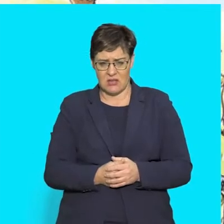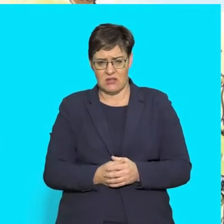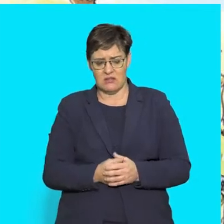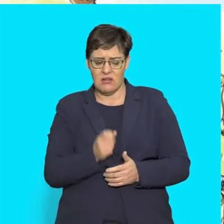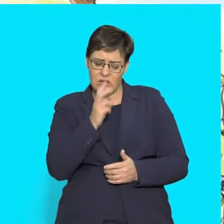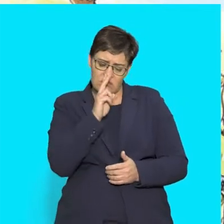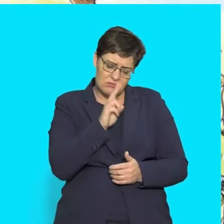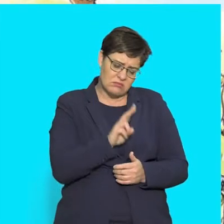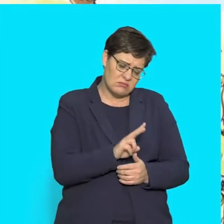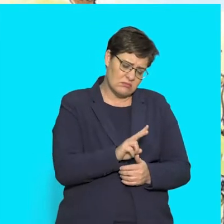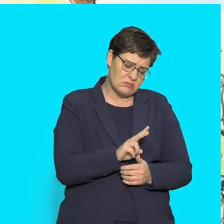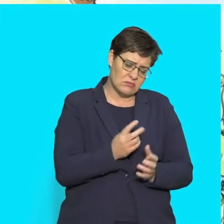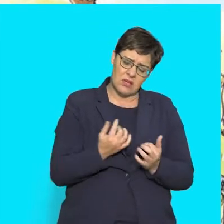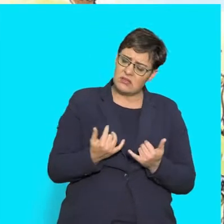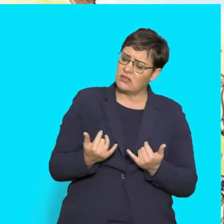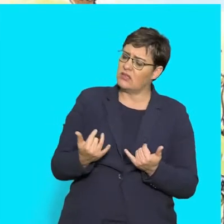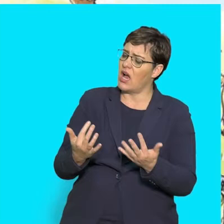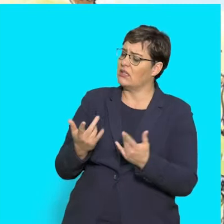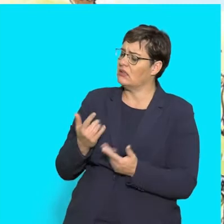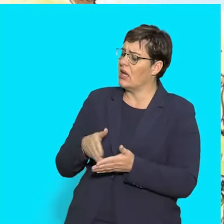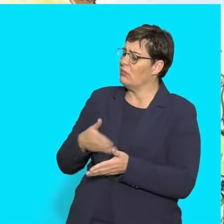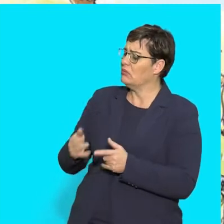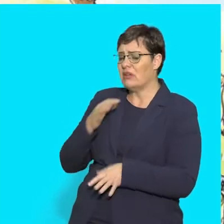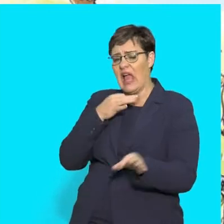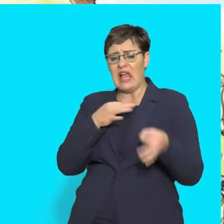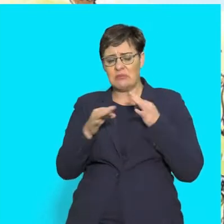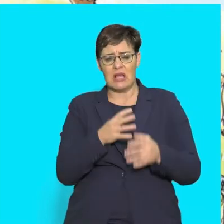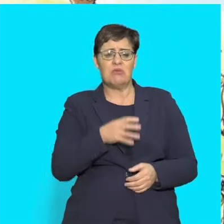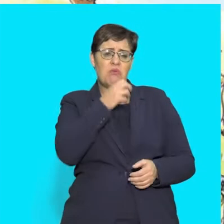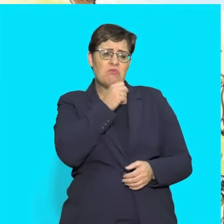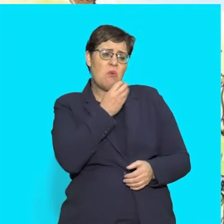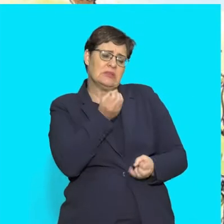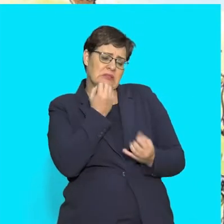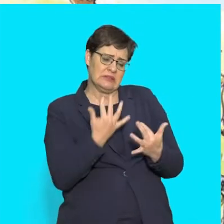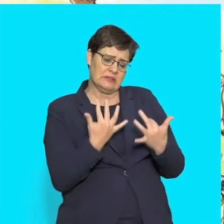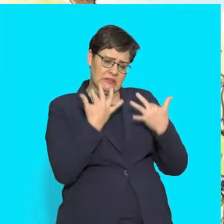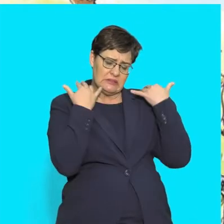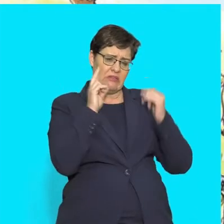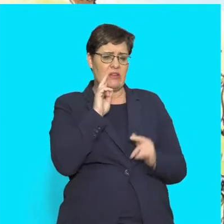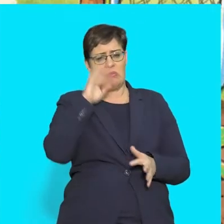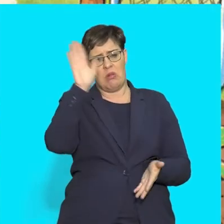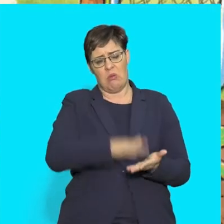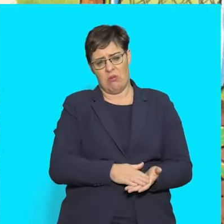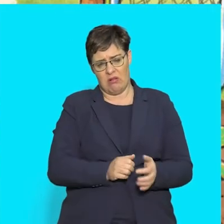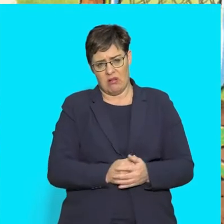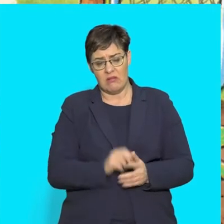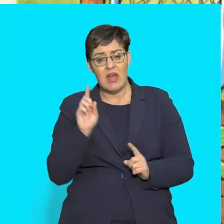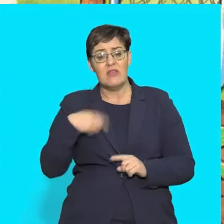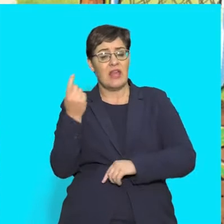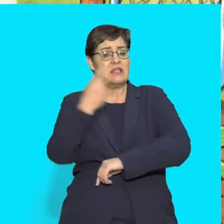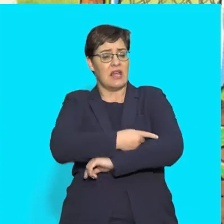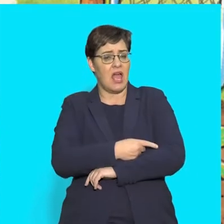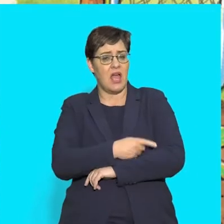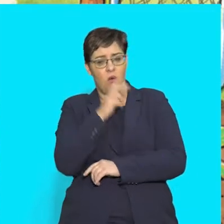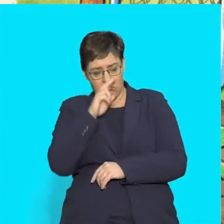She looked sadly at the empty garden and explained to them that the goats had eaten all the vegetables. The next day,